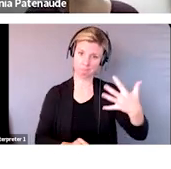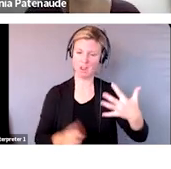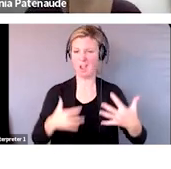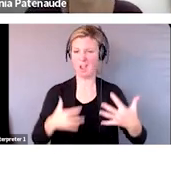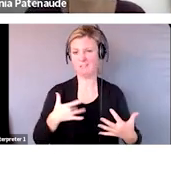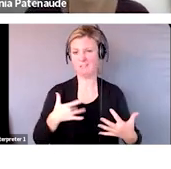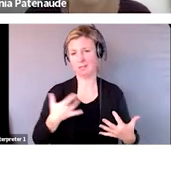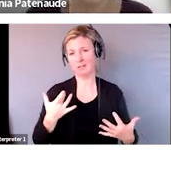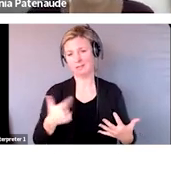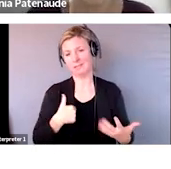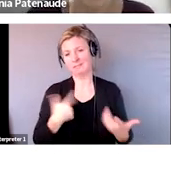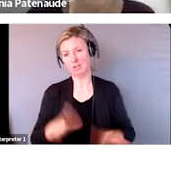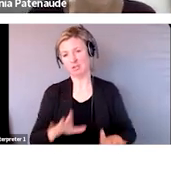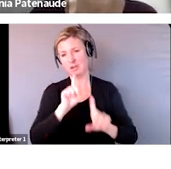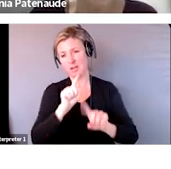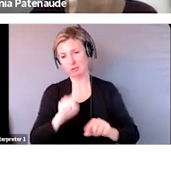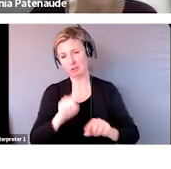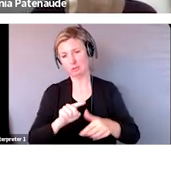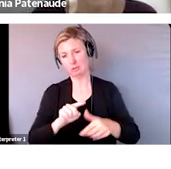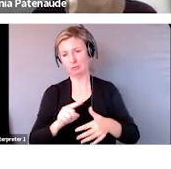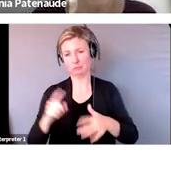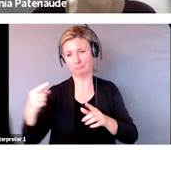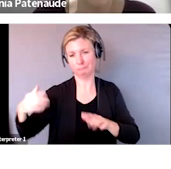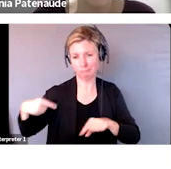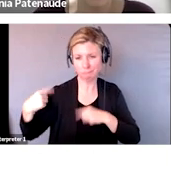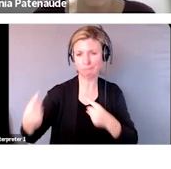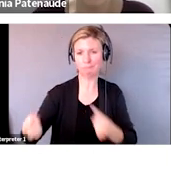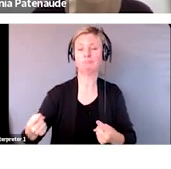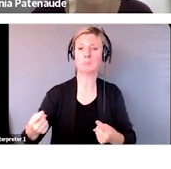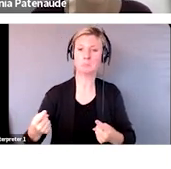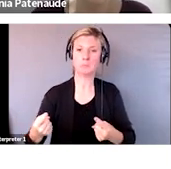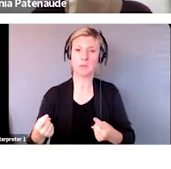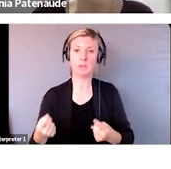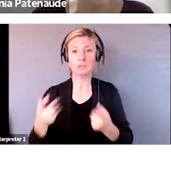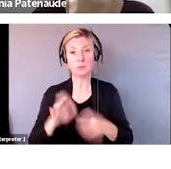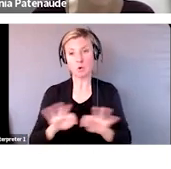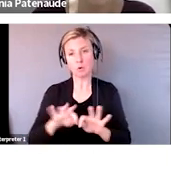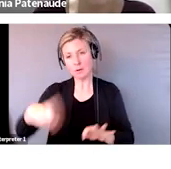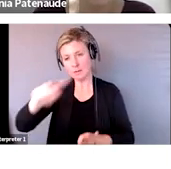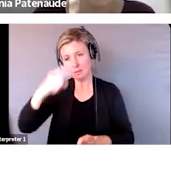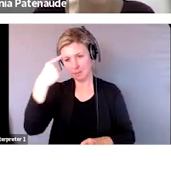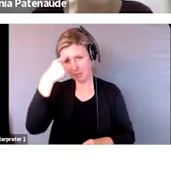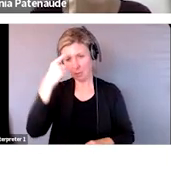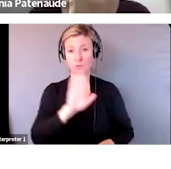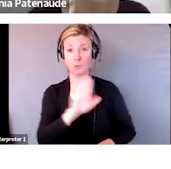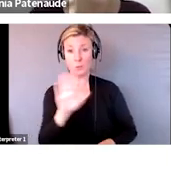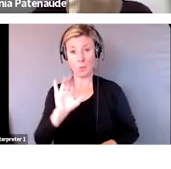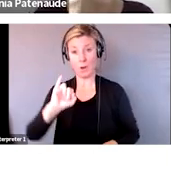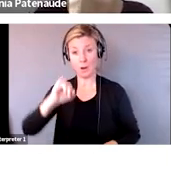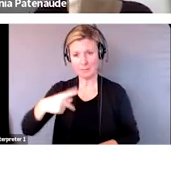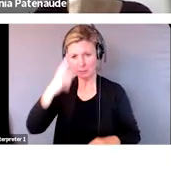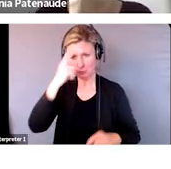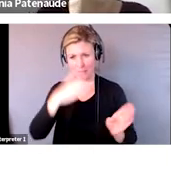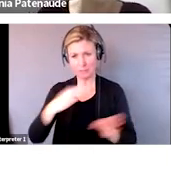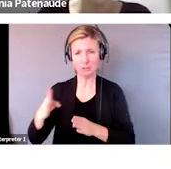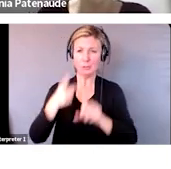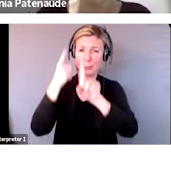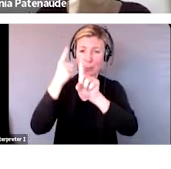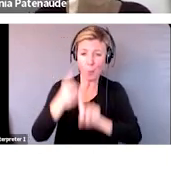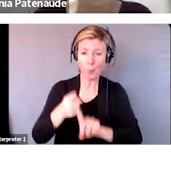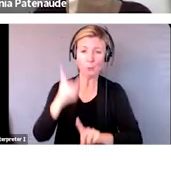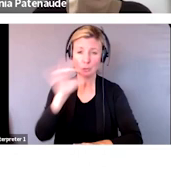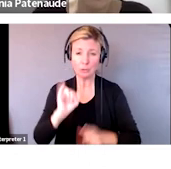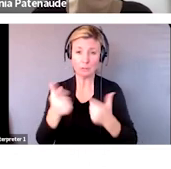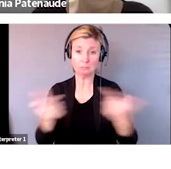are and what your patent strategy or IP strategy is trying to answer. But, IP can